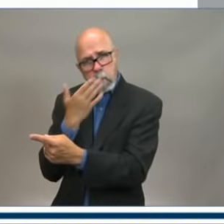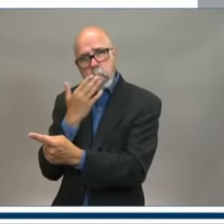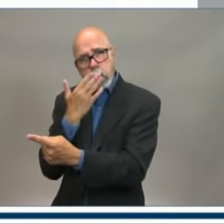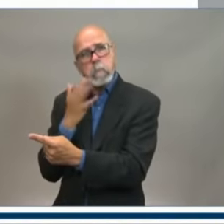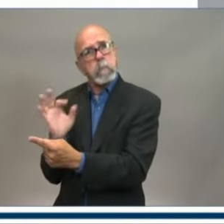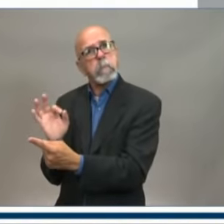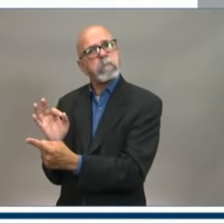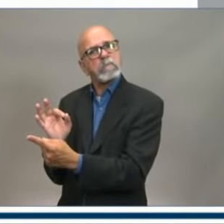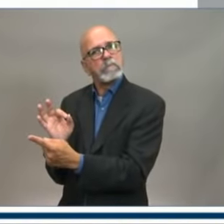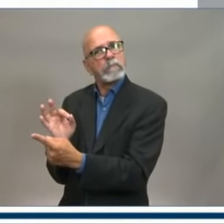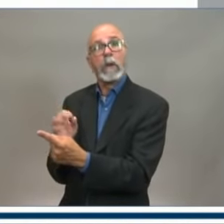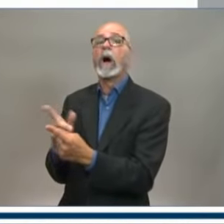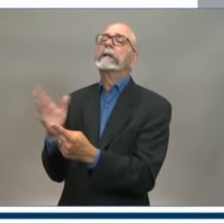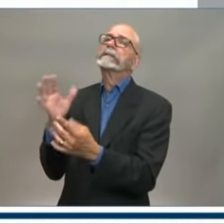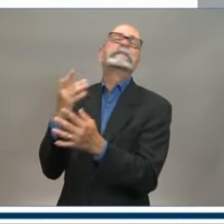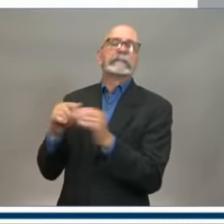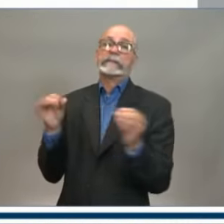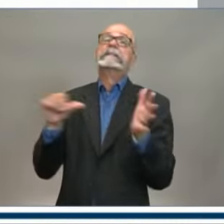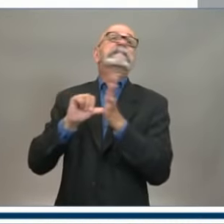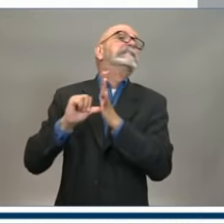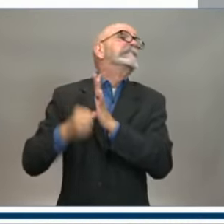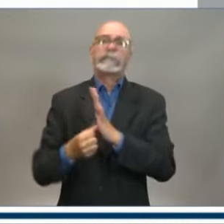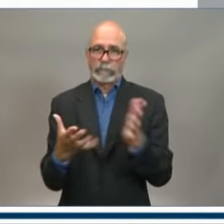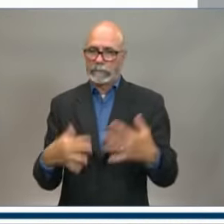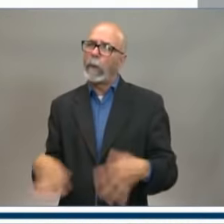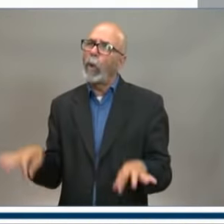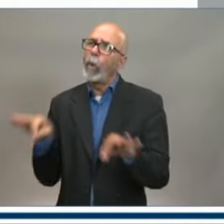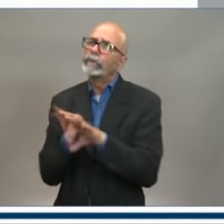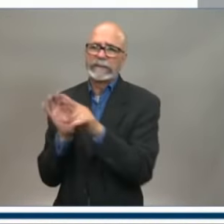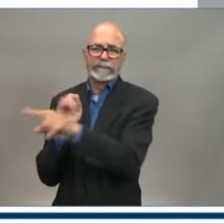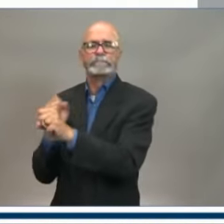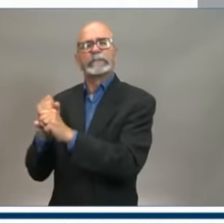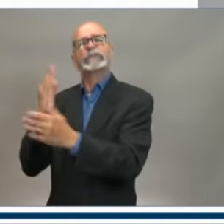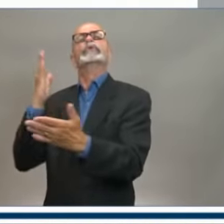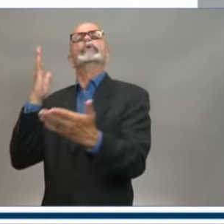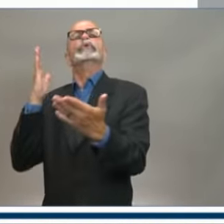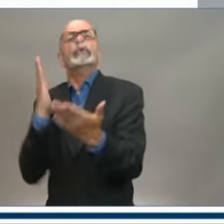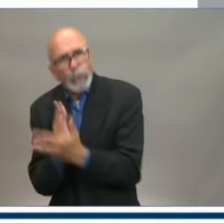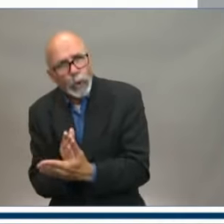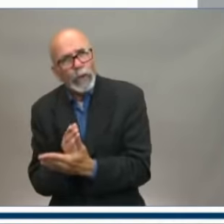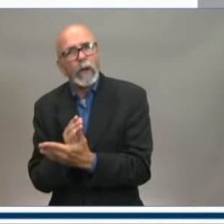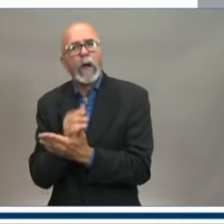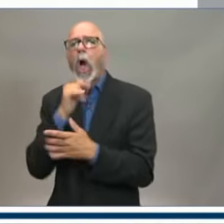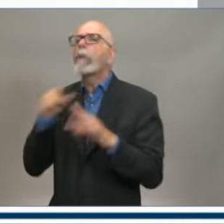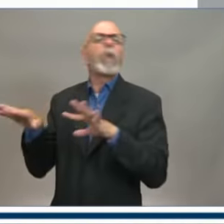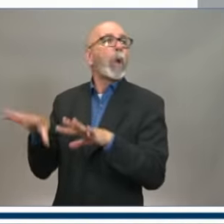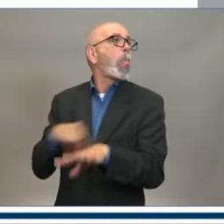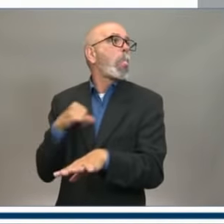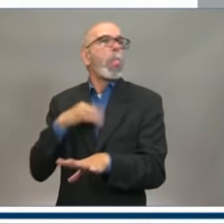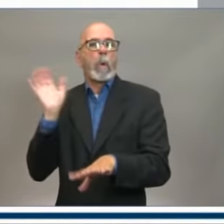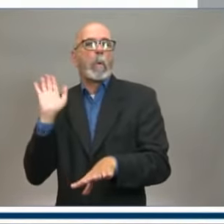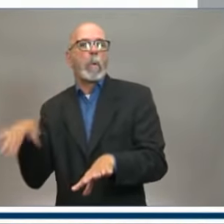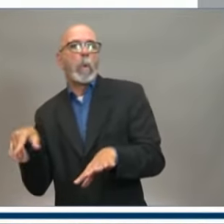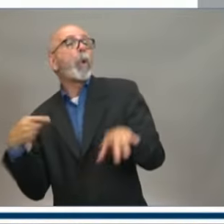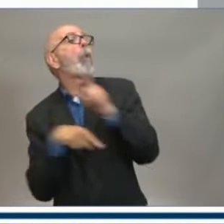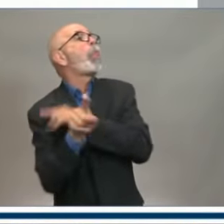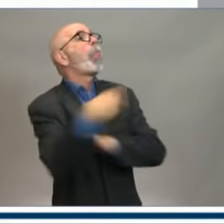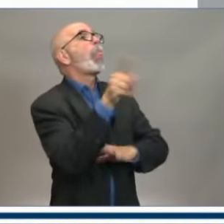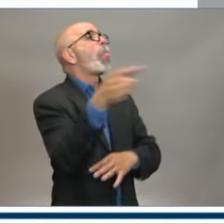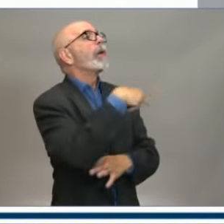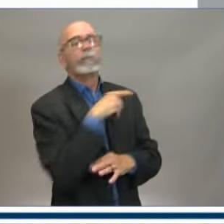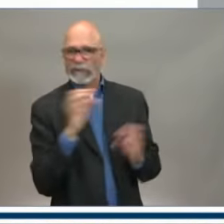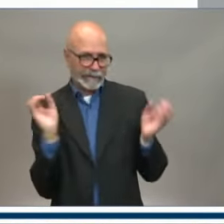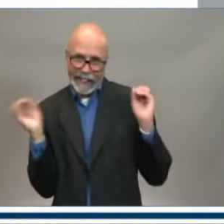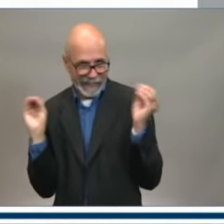the single most important way that we make sure that people aren't out and about in our communities while they're infectious with